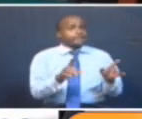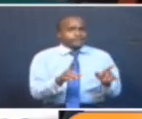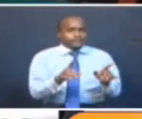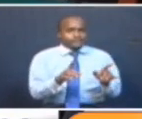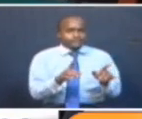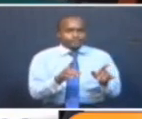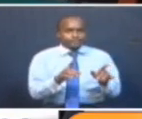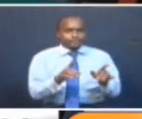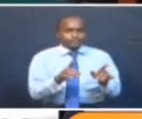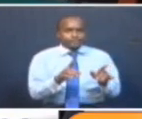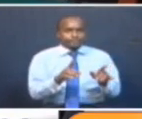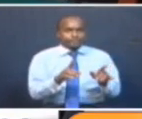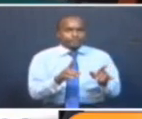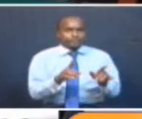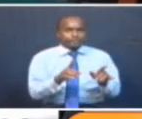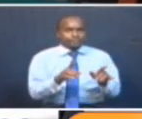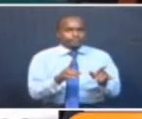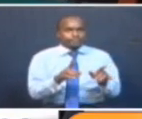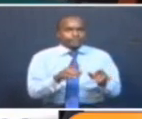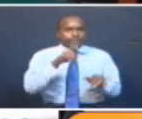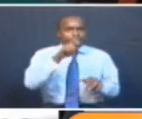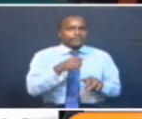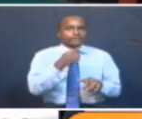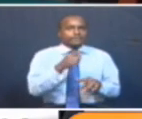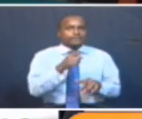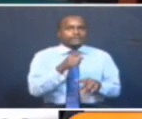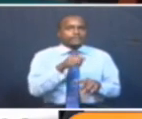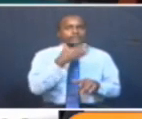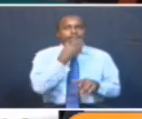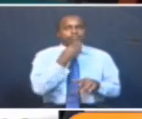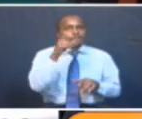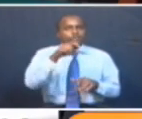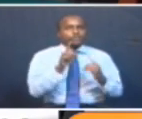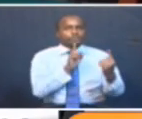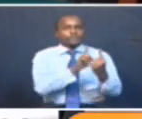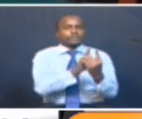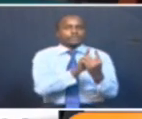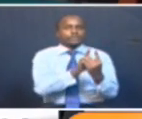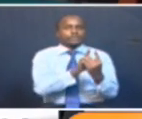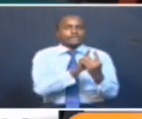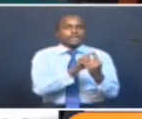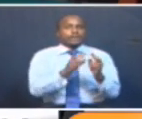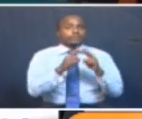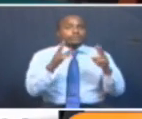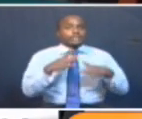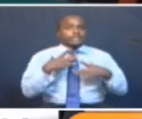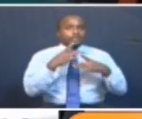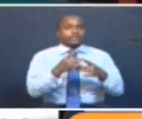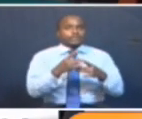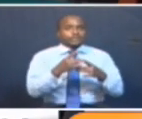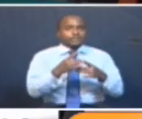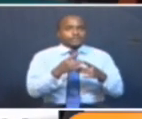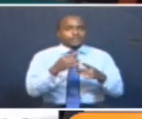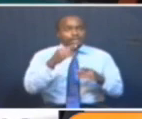was just, I must say that that's a man to meet. Yeah. And I got much interested in him because I was